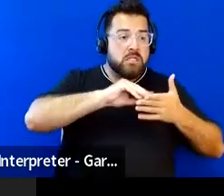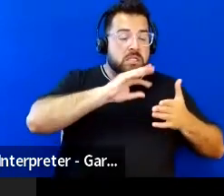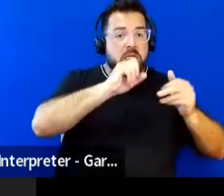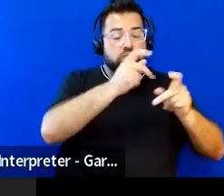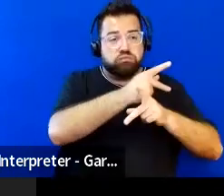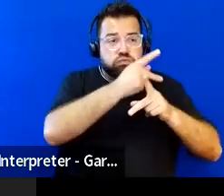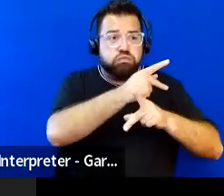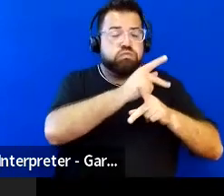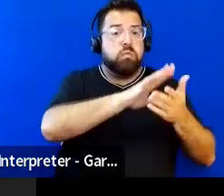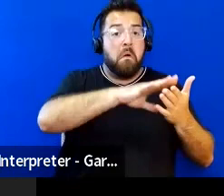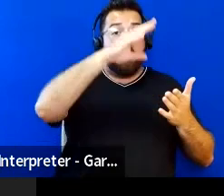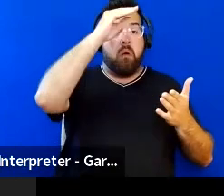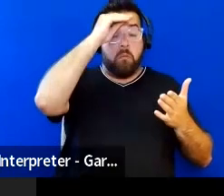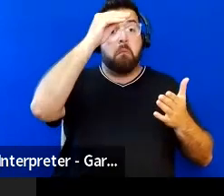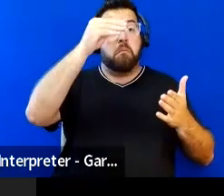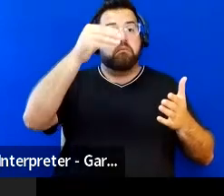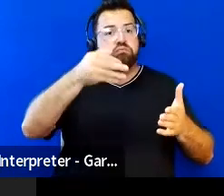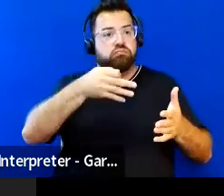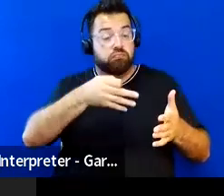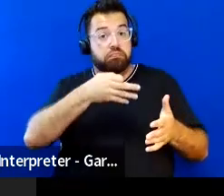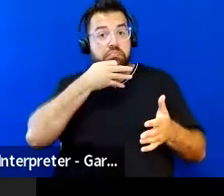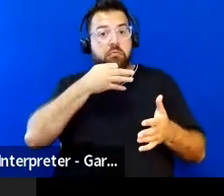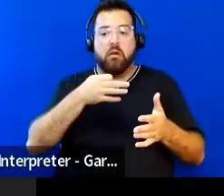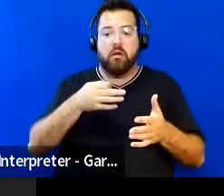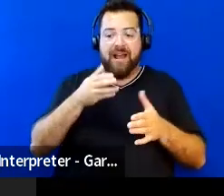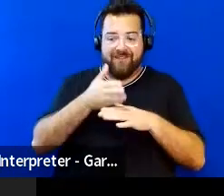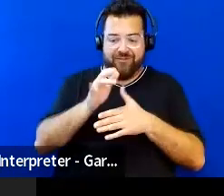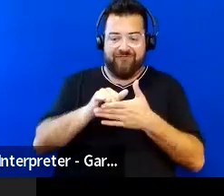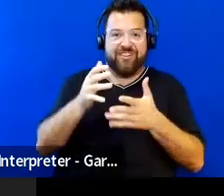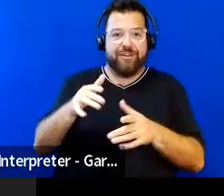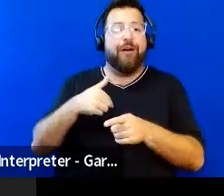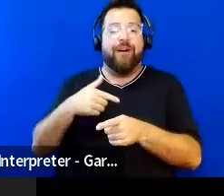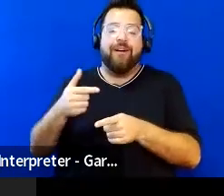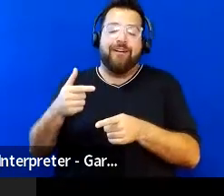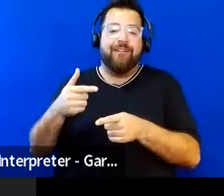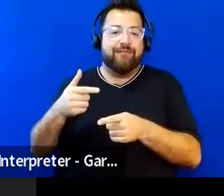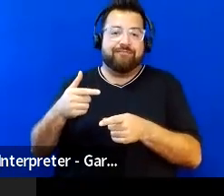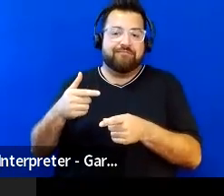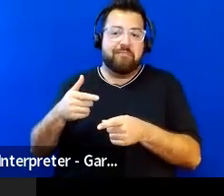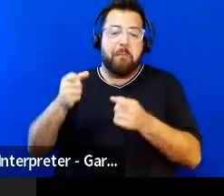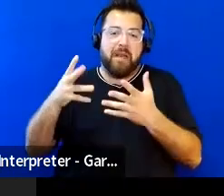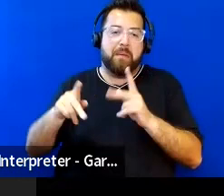and master it, they seem to really like it. There's a learning curve in using it.